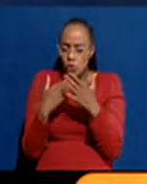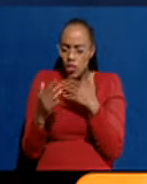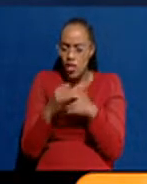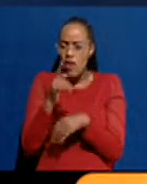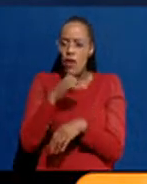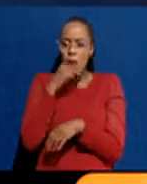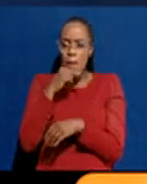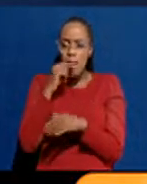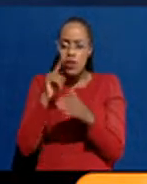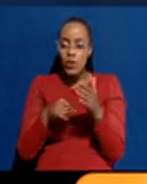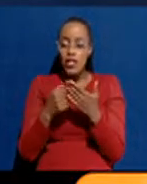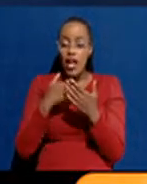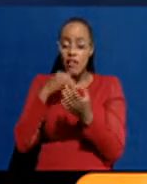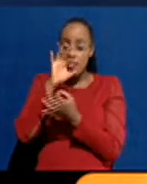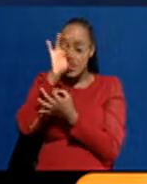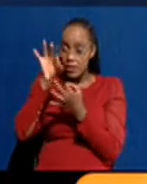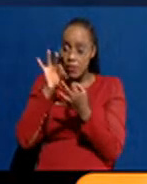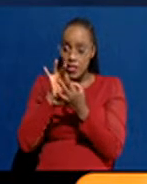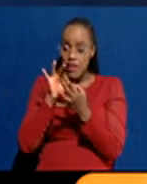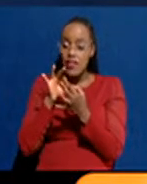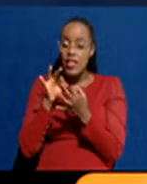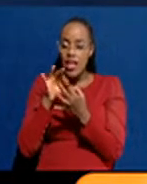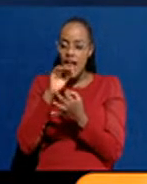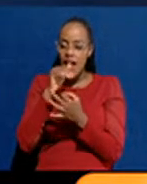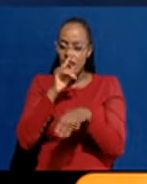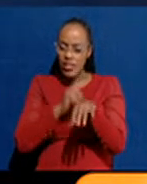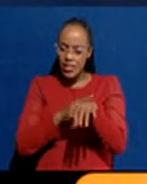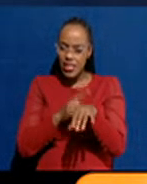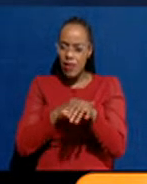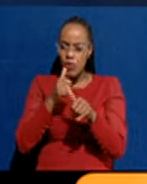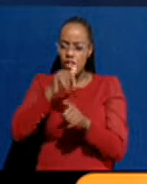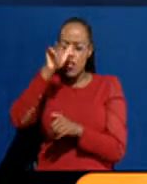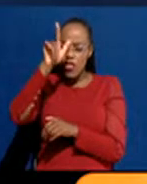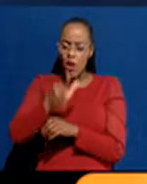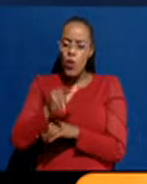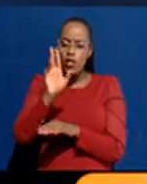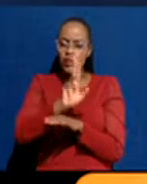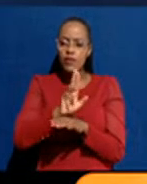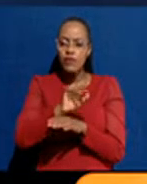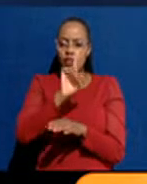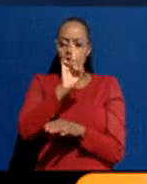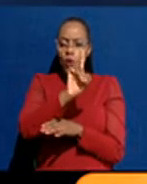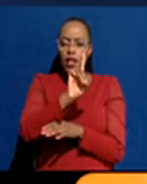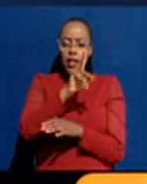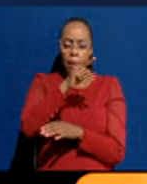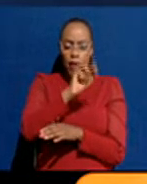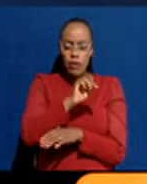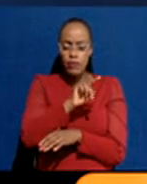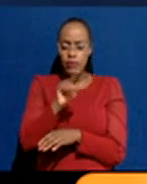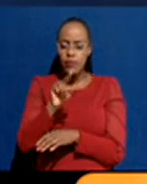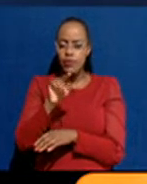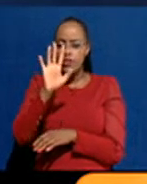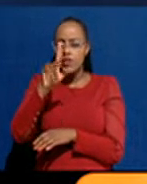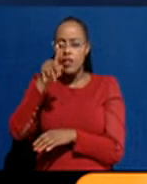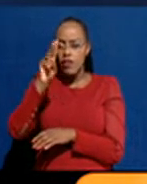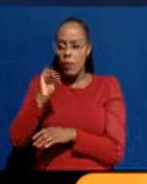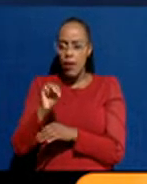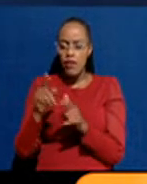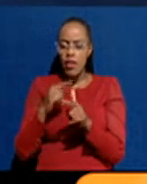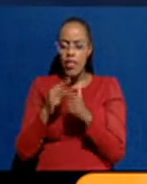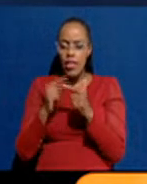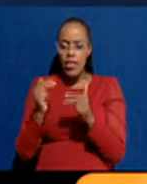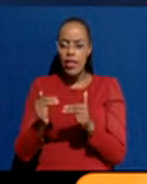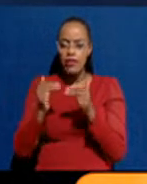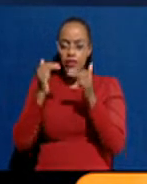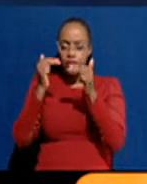that there's certain, there's a time that is the lowest consumption between 1 a.m. and 5 a.m., but the highest also, actually